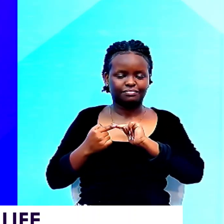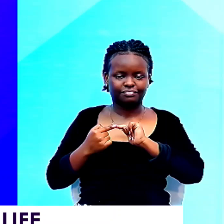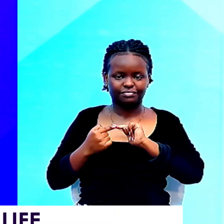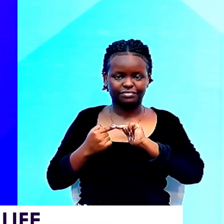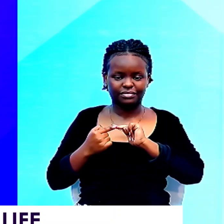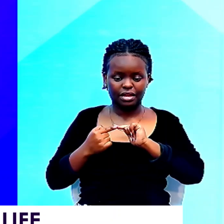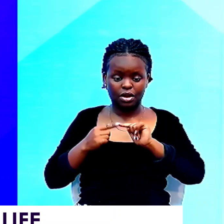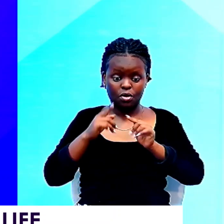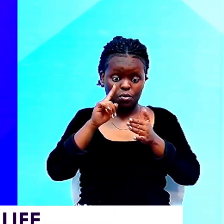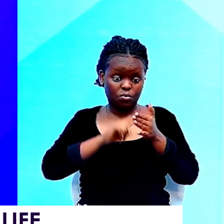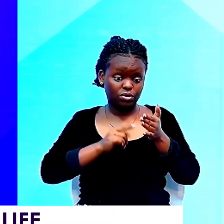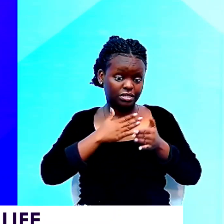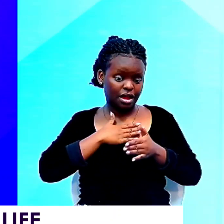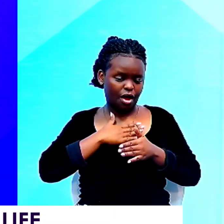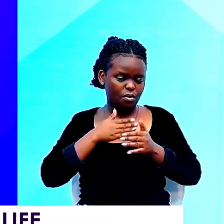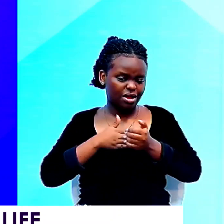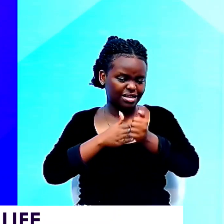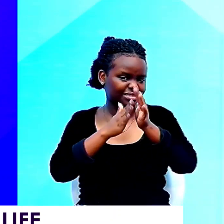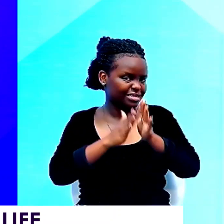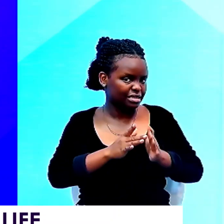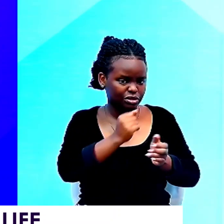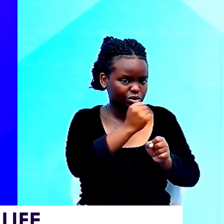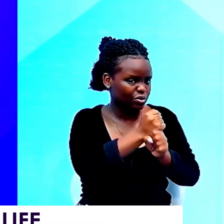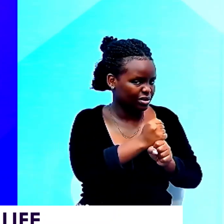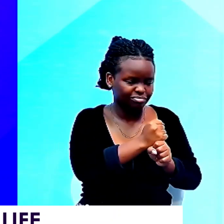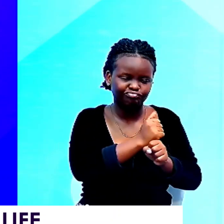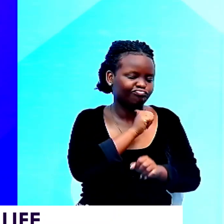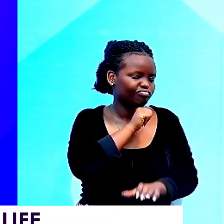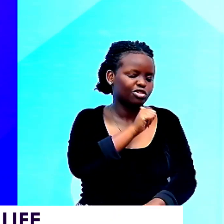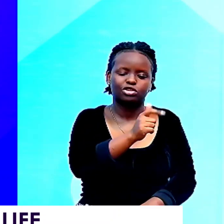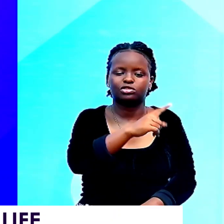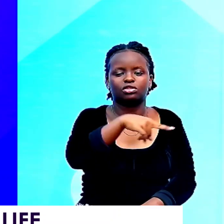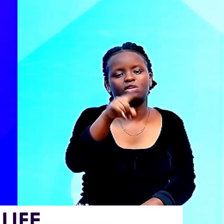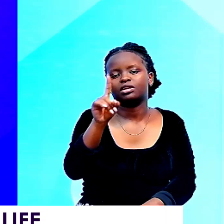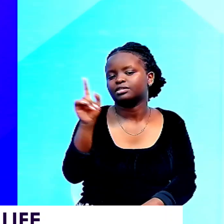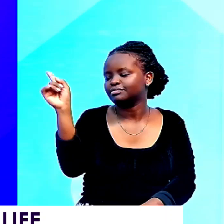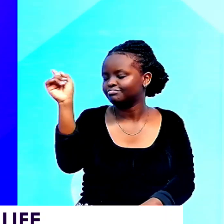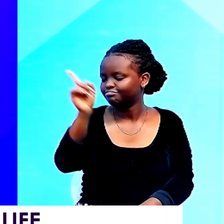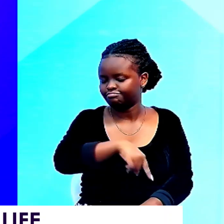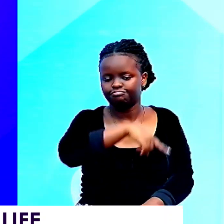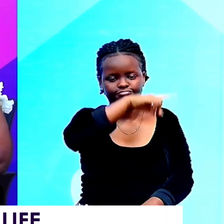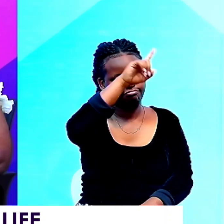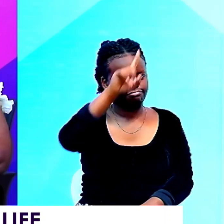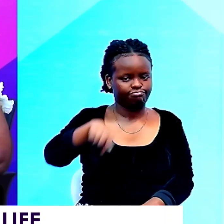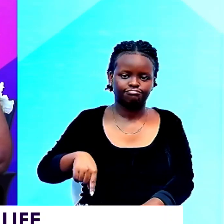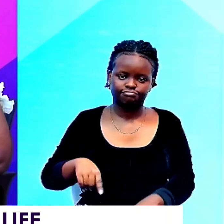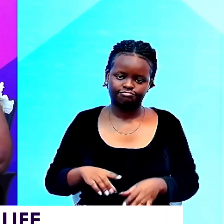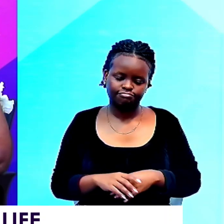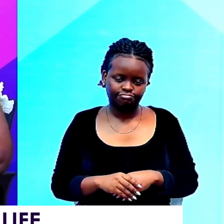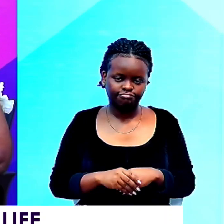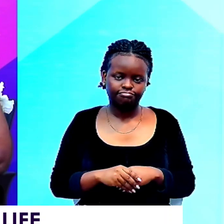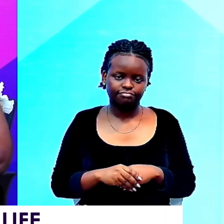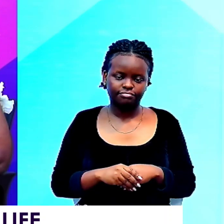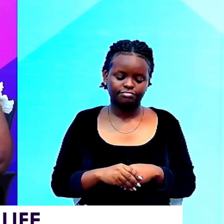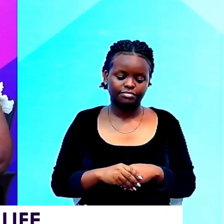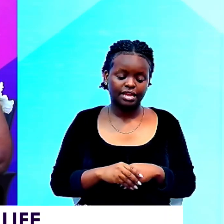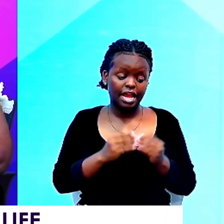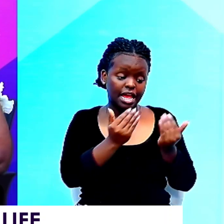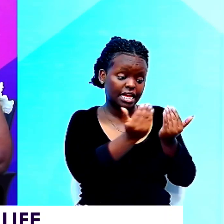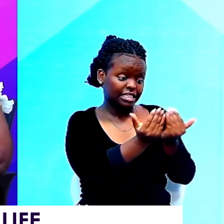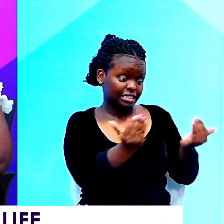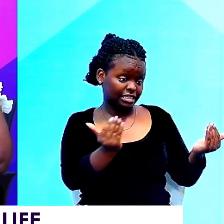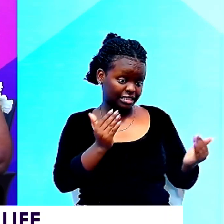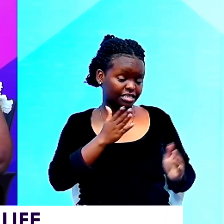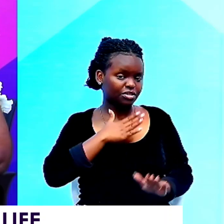our leaders are doing is not in any way right. And this is what our children